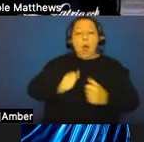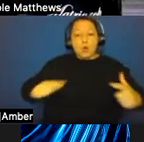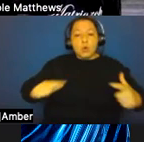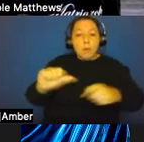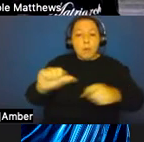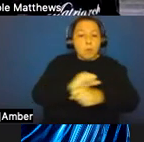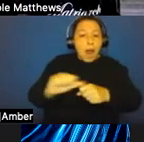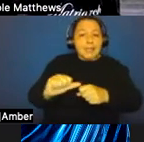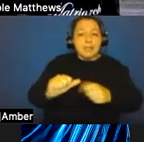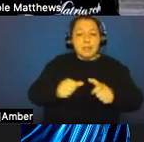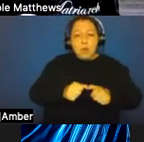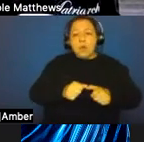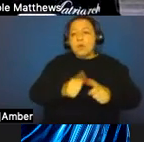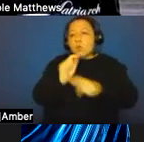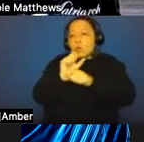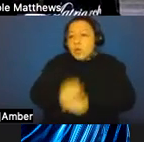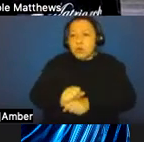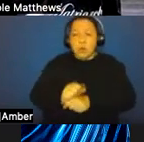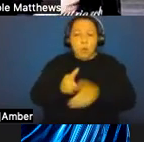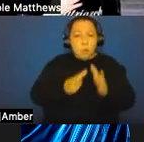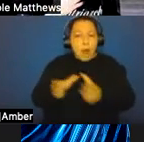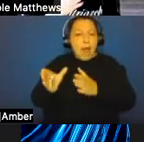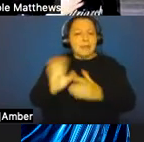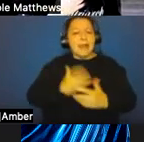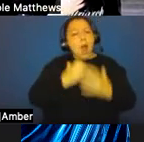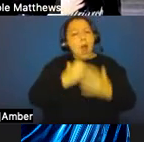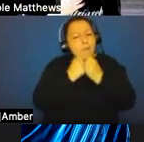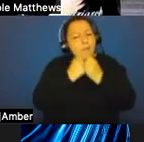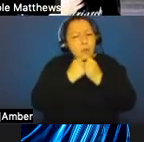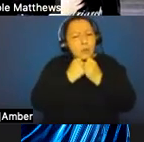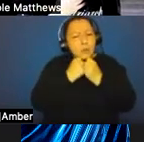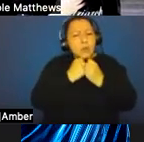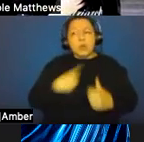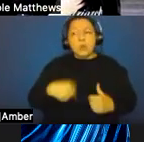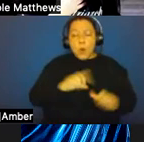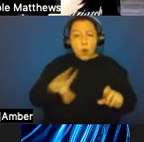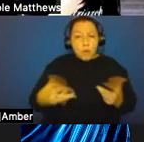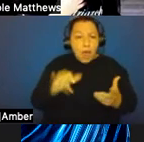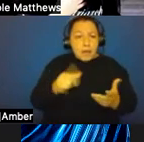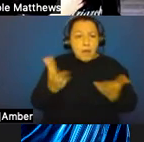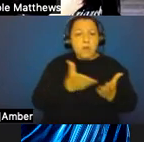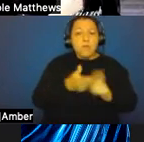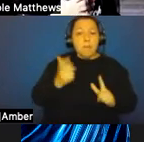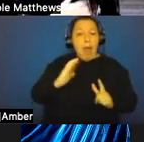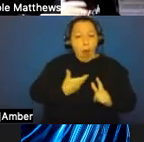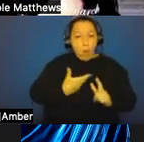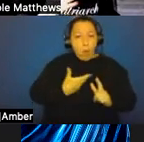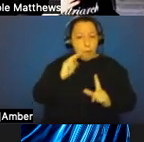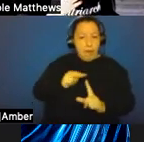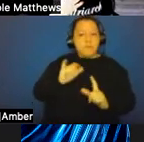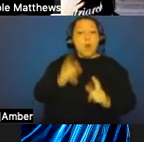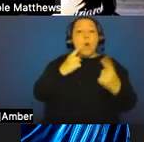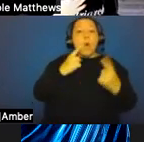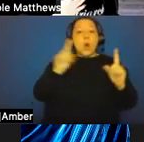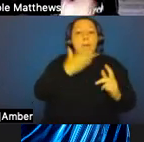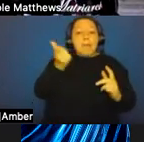our values, so that we are doing it from our perspective, because that's what's going to work the best in our communities